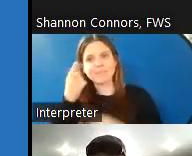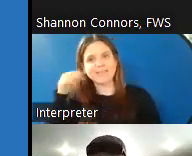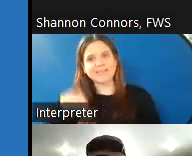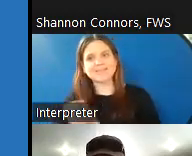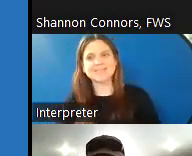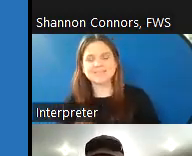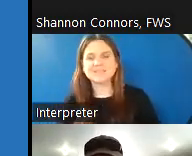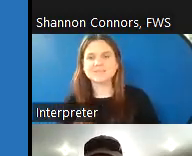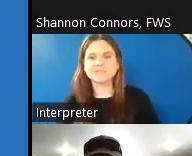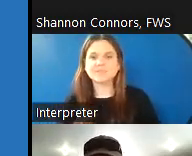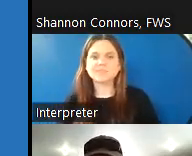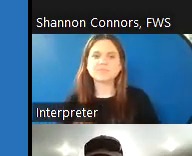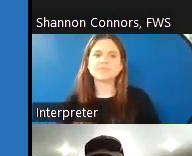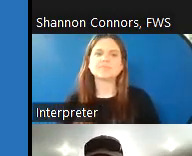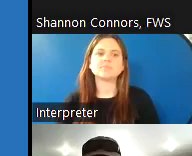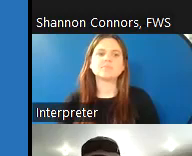let's